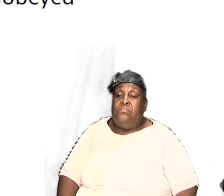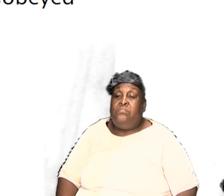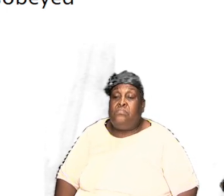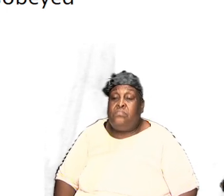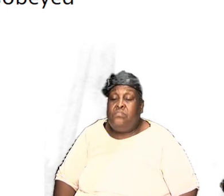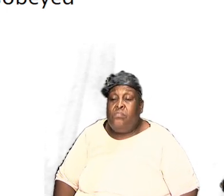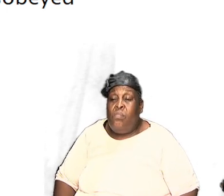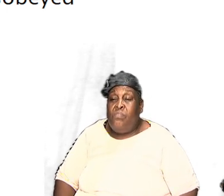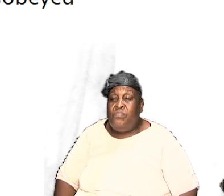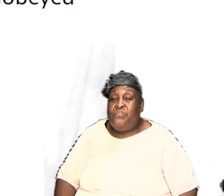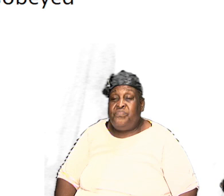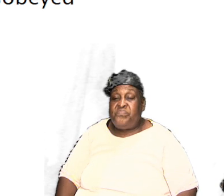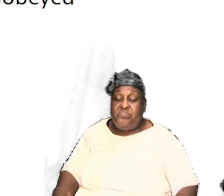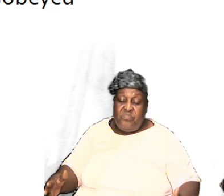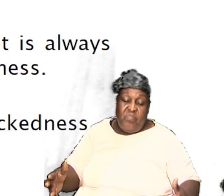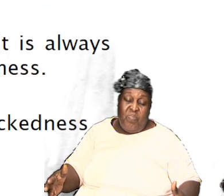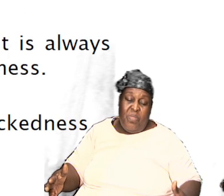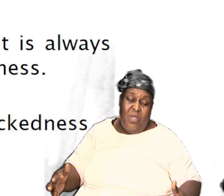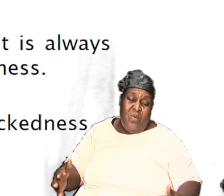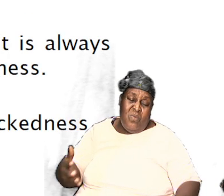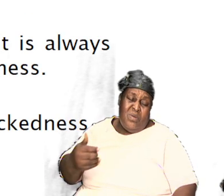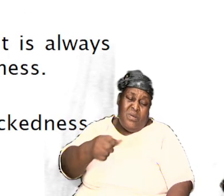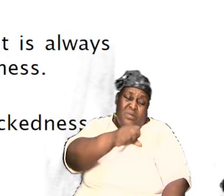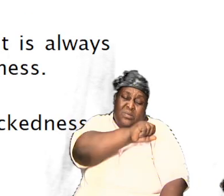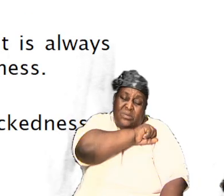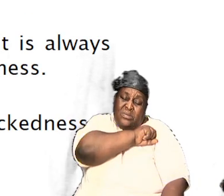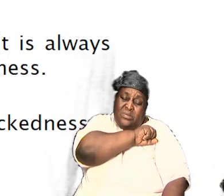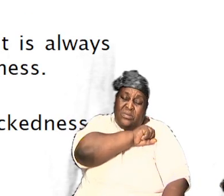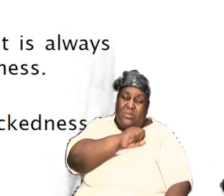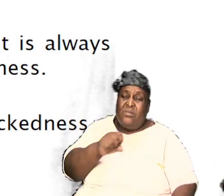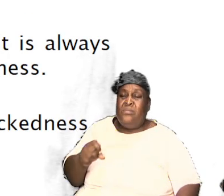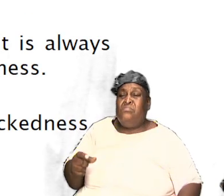So what Saul did